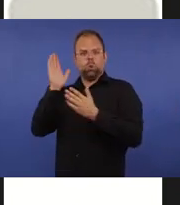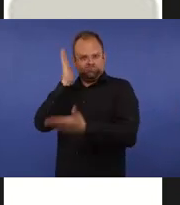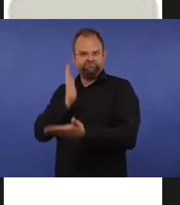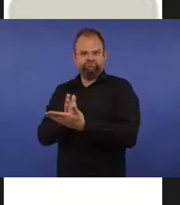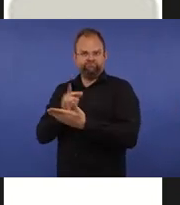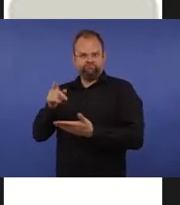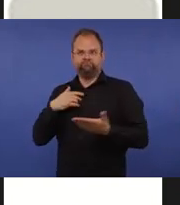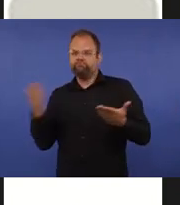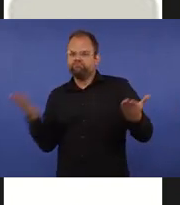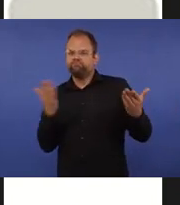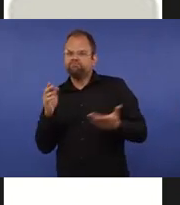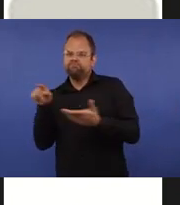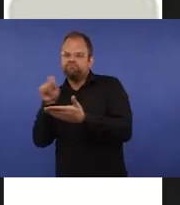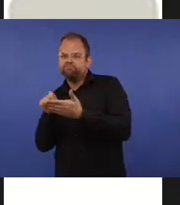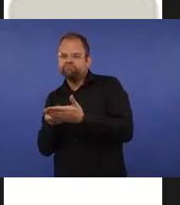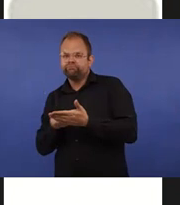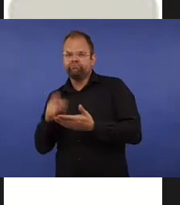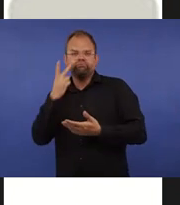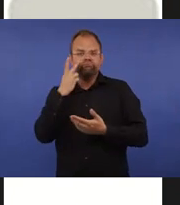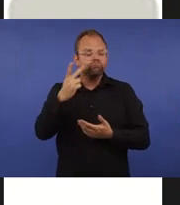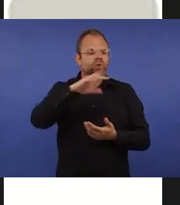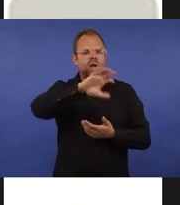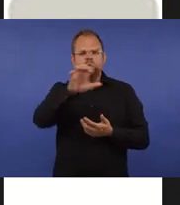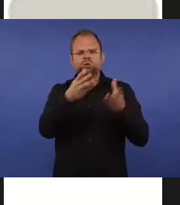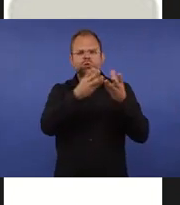society is to having